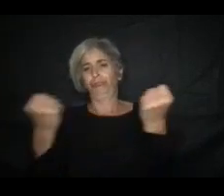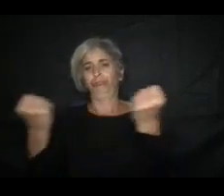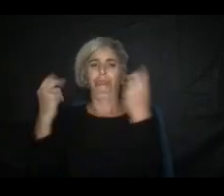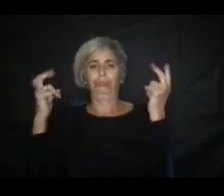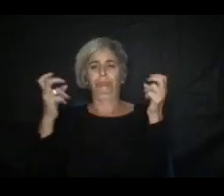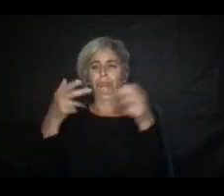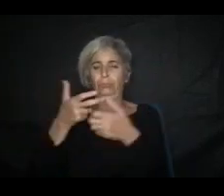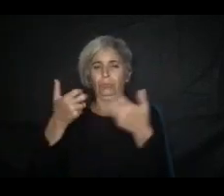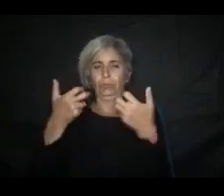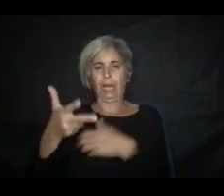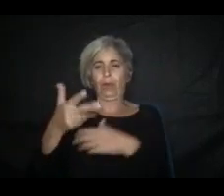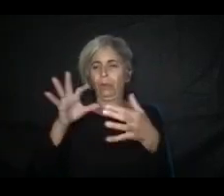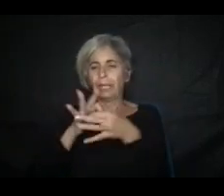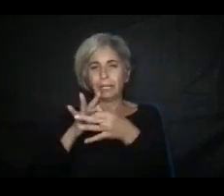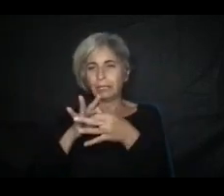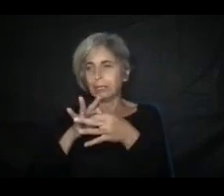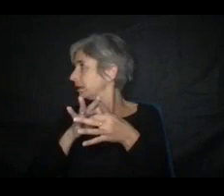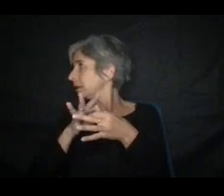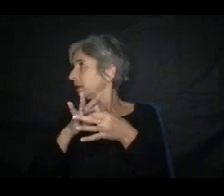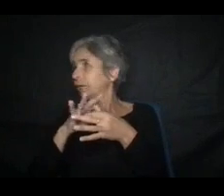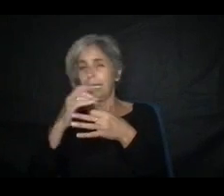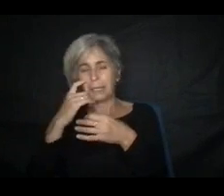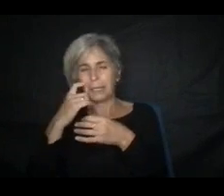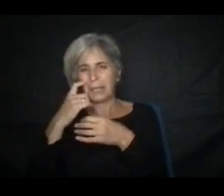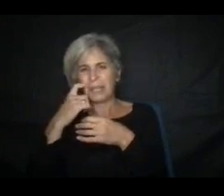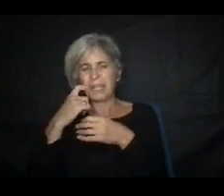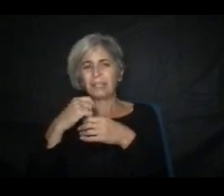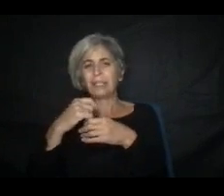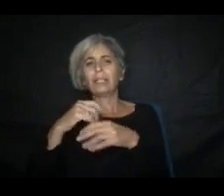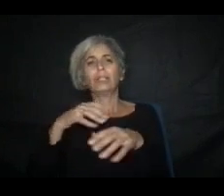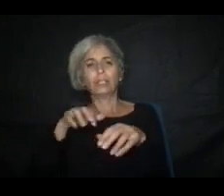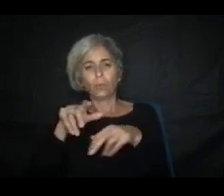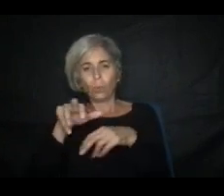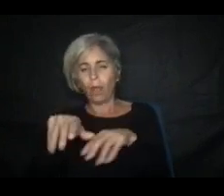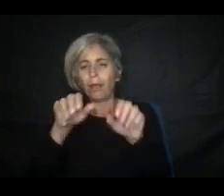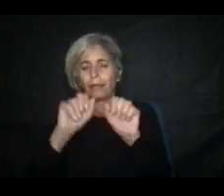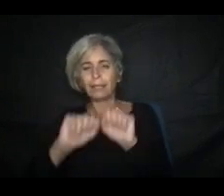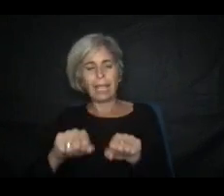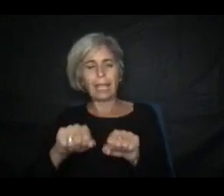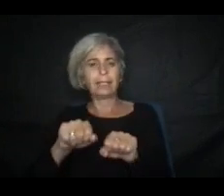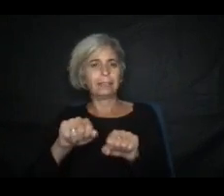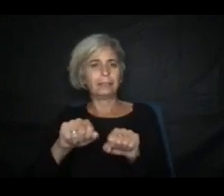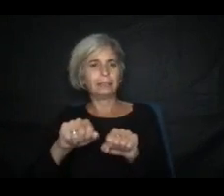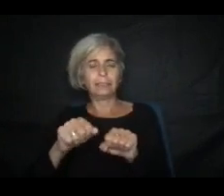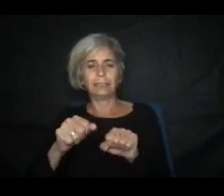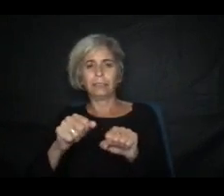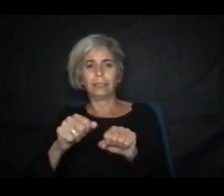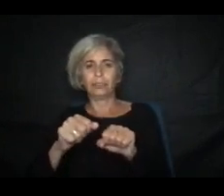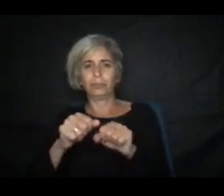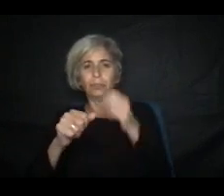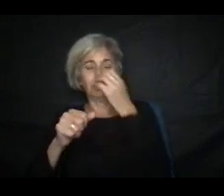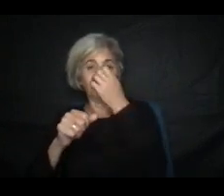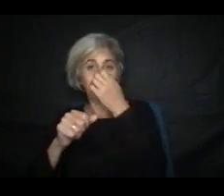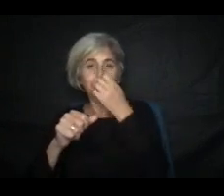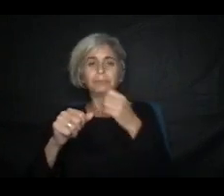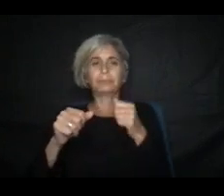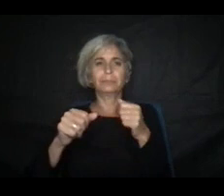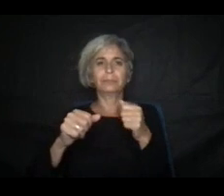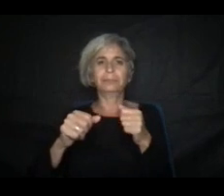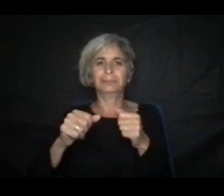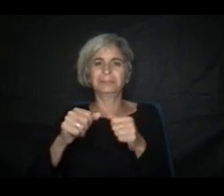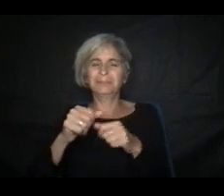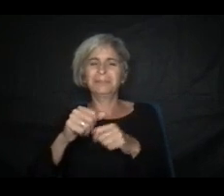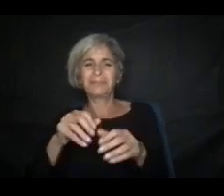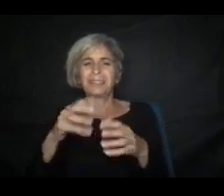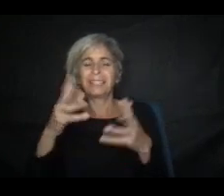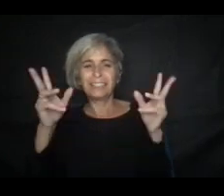not, while people can still walk and bike and access transit, it's really not conducive to those activities. So in terms of